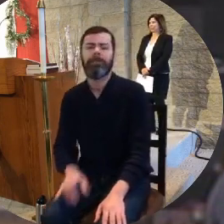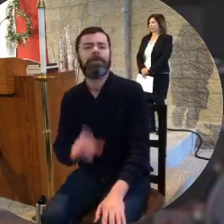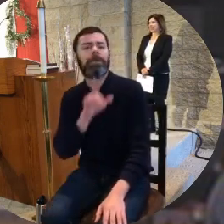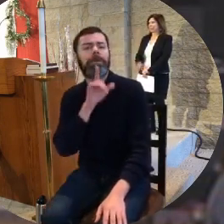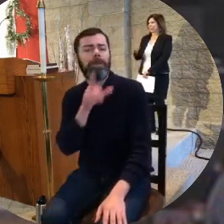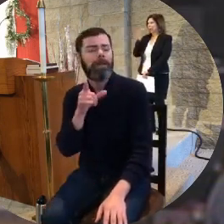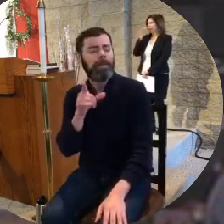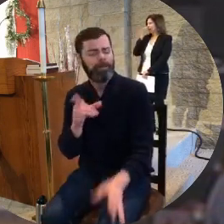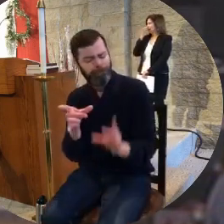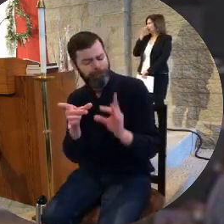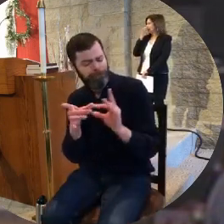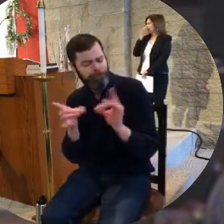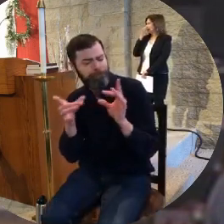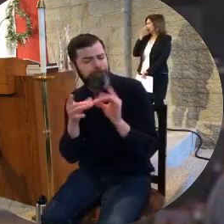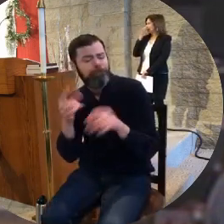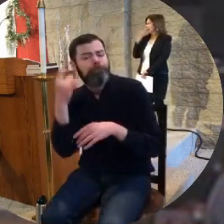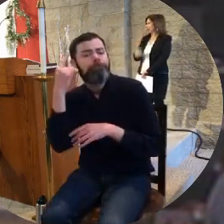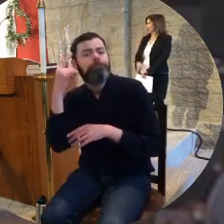sake of